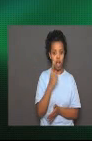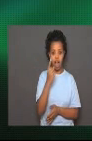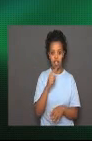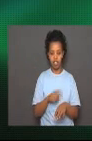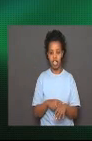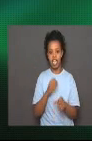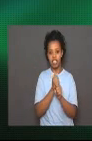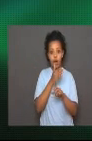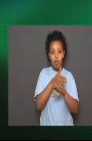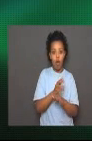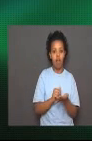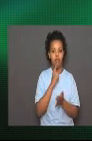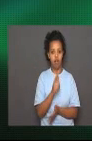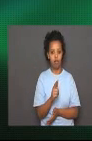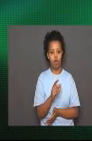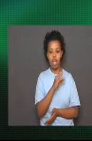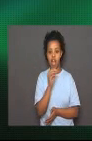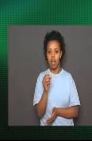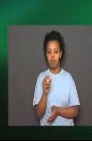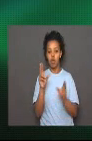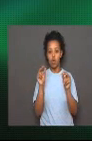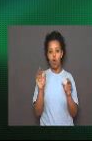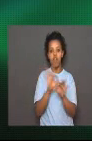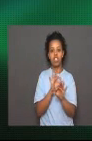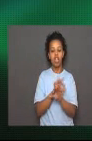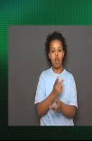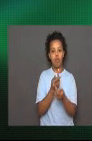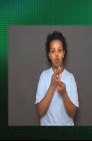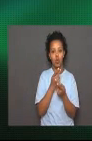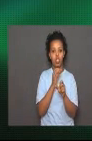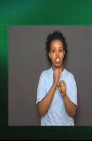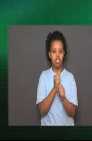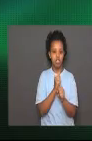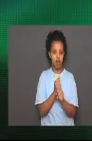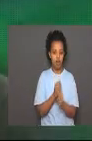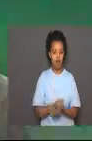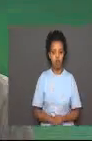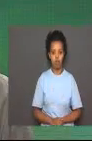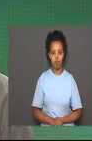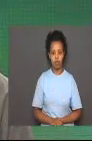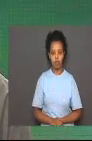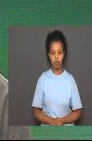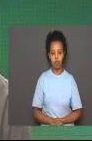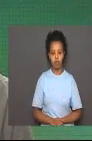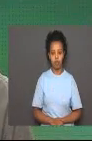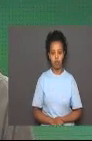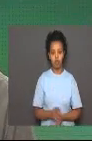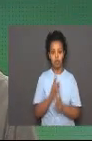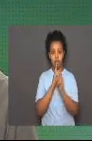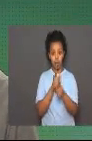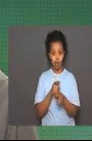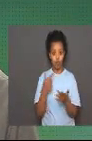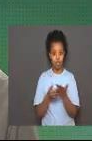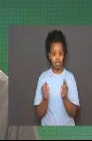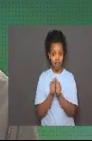at all, and a non-functional protein, if produced at all. Were your answers